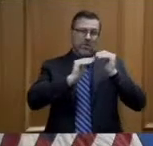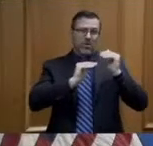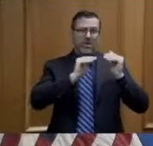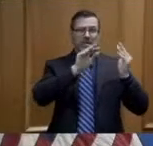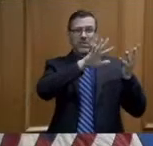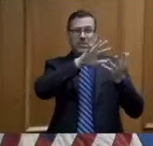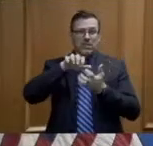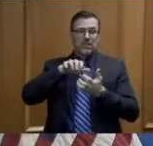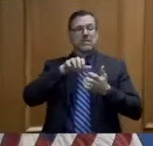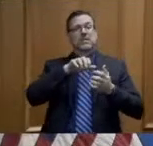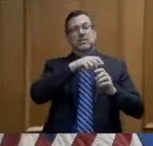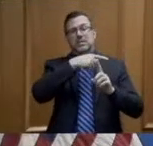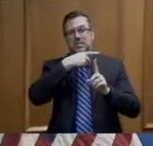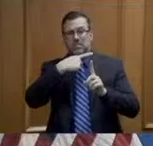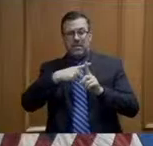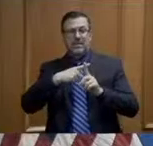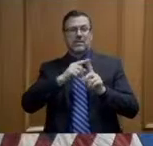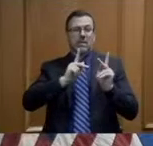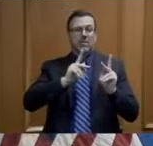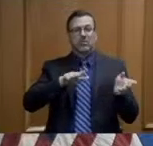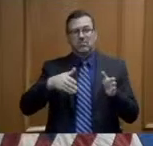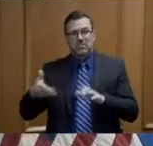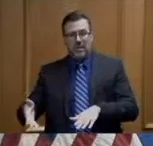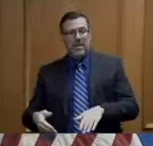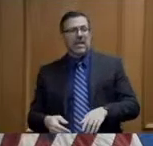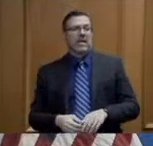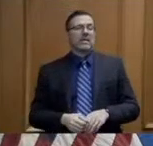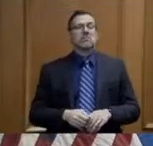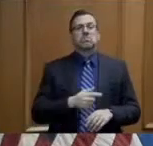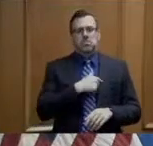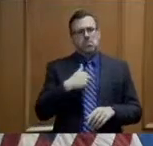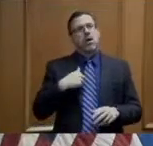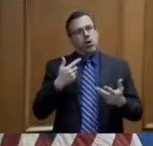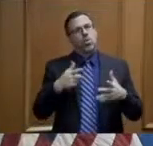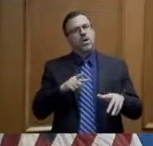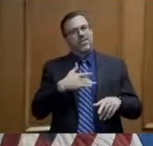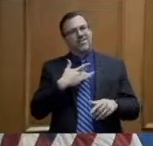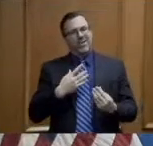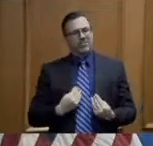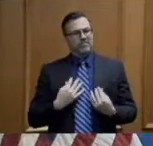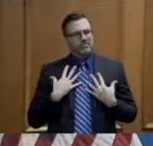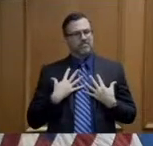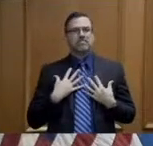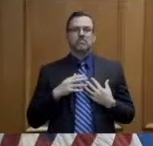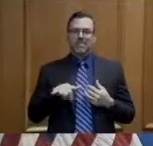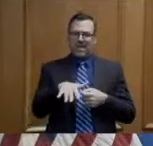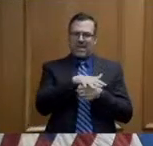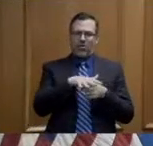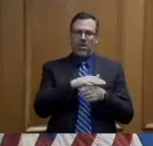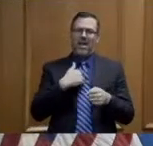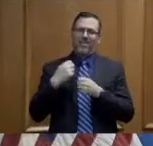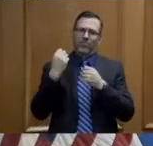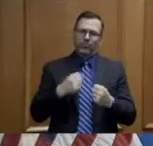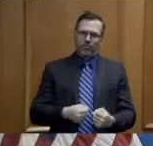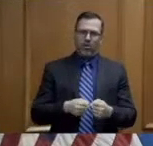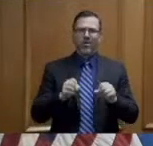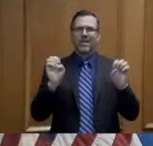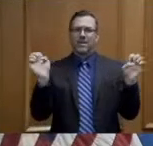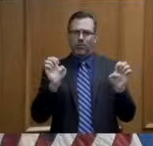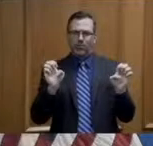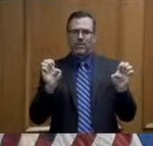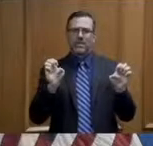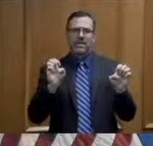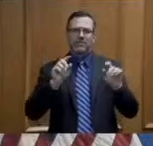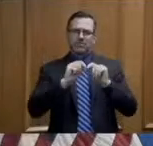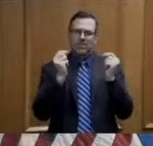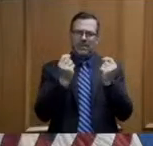however, the value of effective partnerships and the investments that those communities have taken in having a strong emergency management system and the willingness of